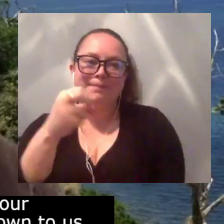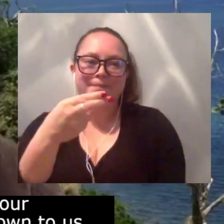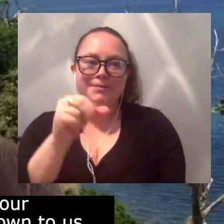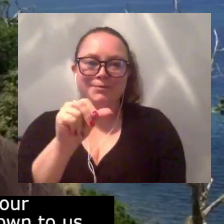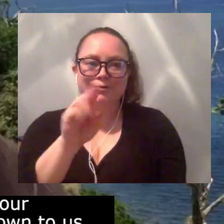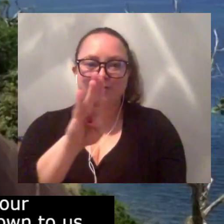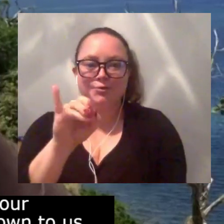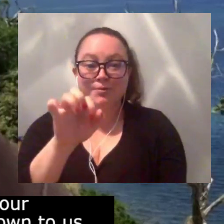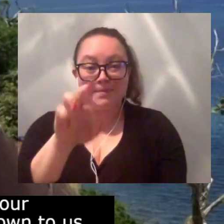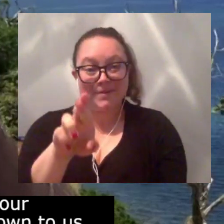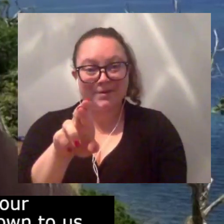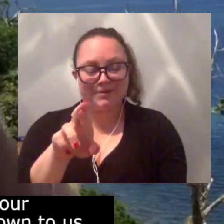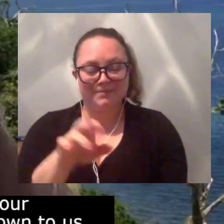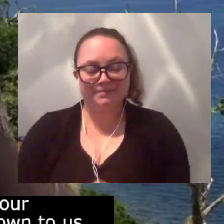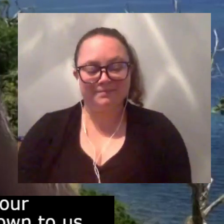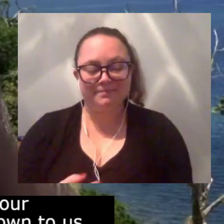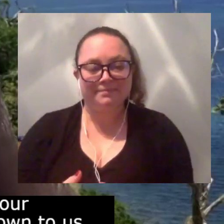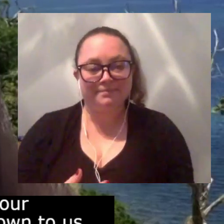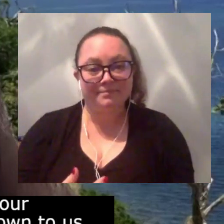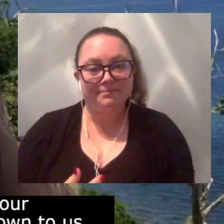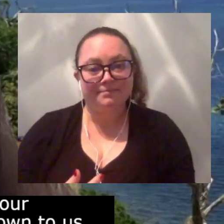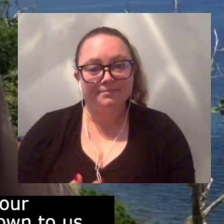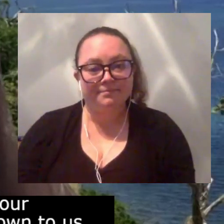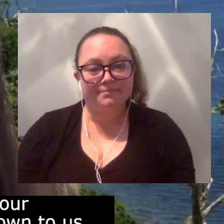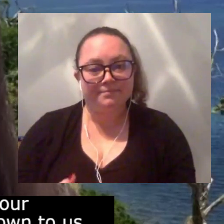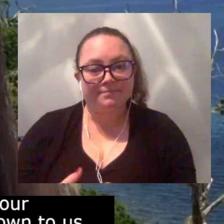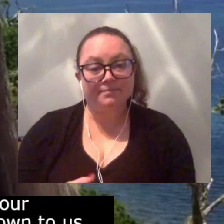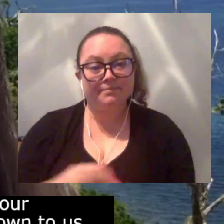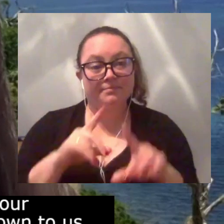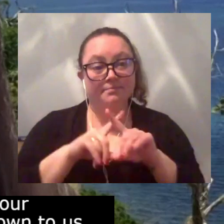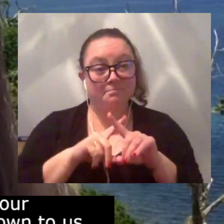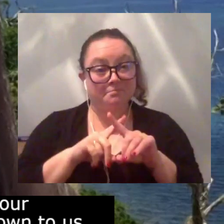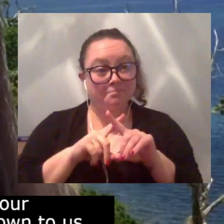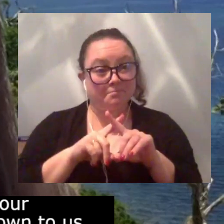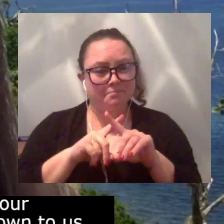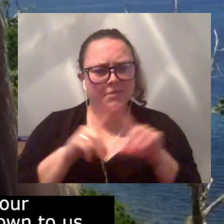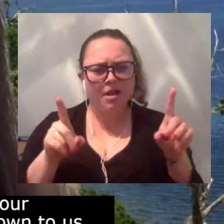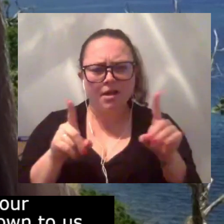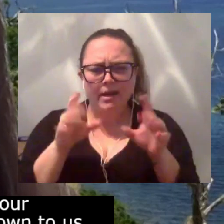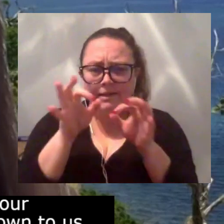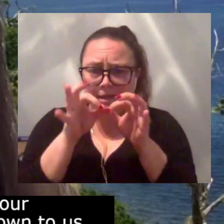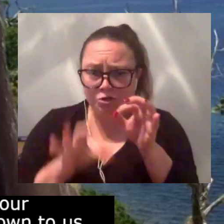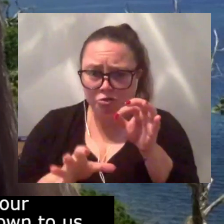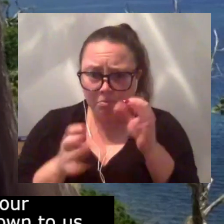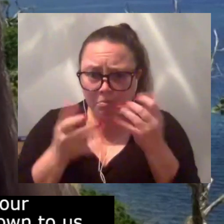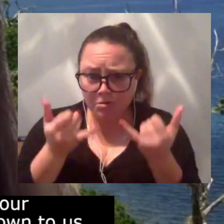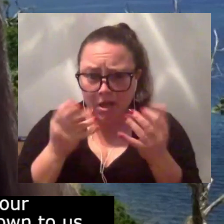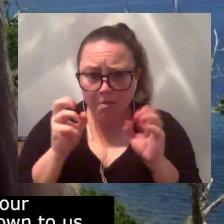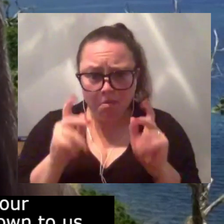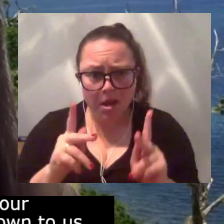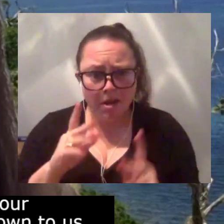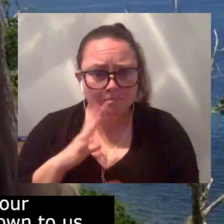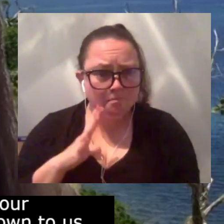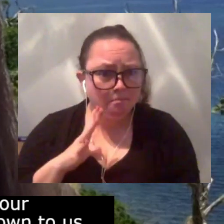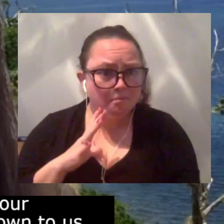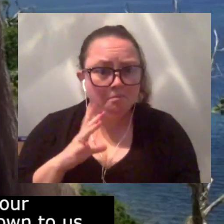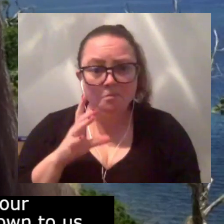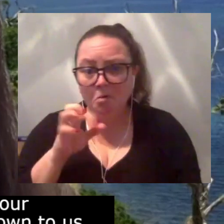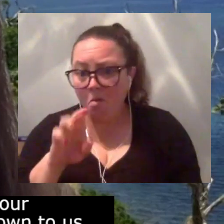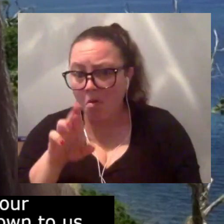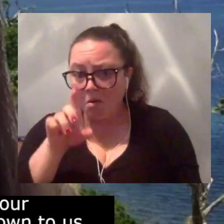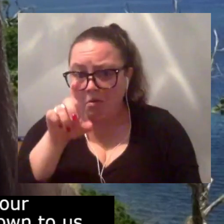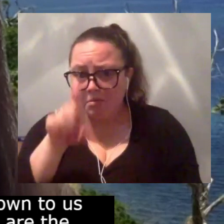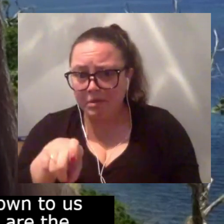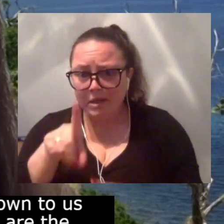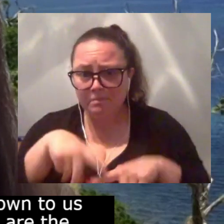But if we want to take, are the interpreters okay? Do you need to